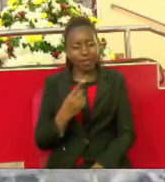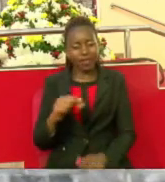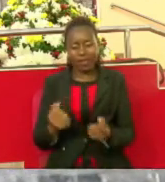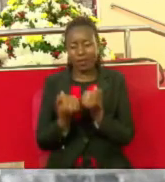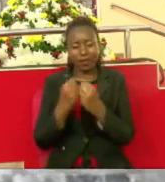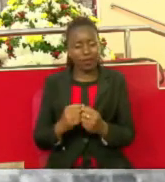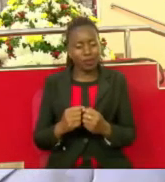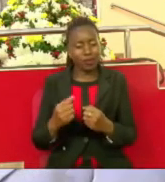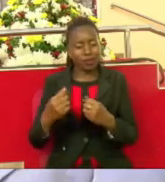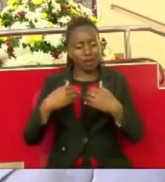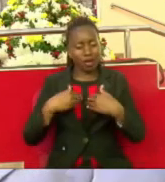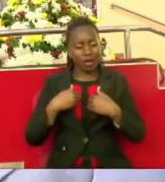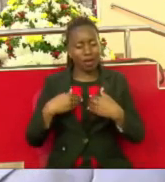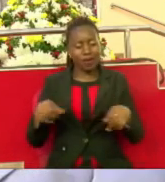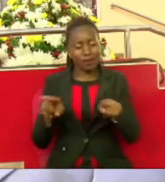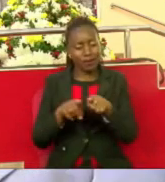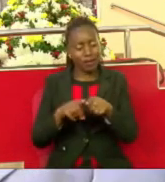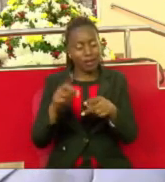And he told me, I'll need to draw a